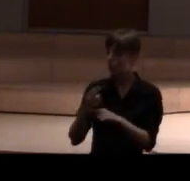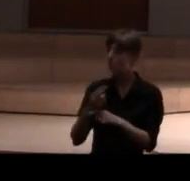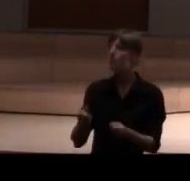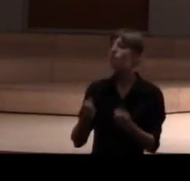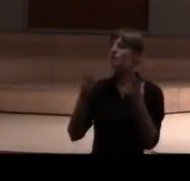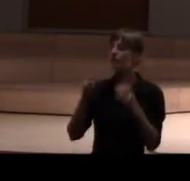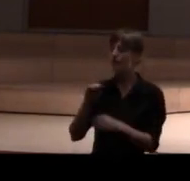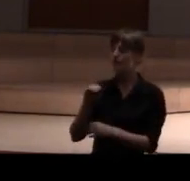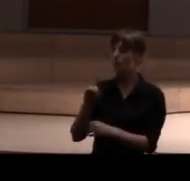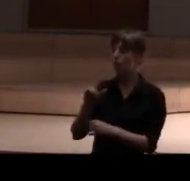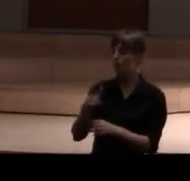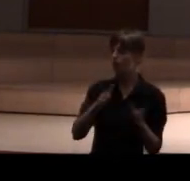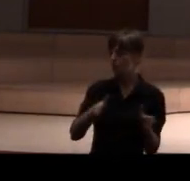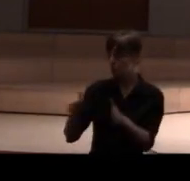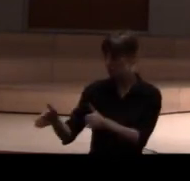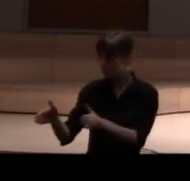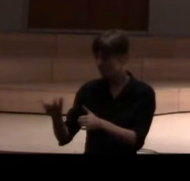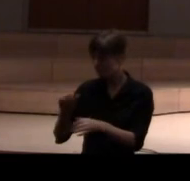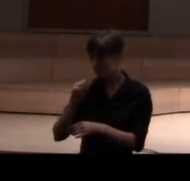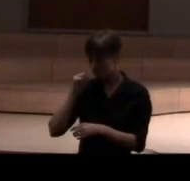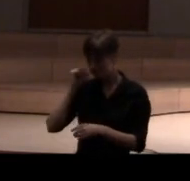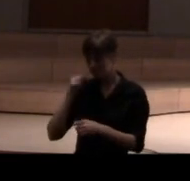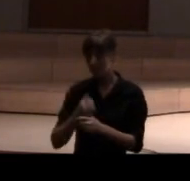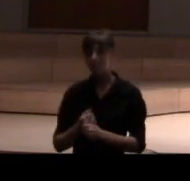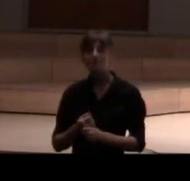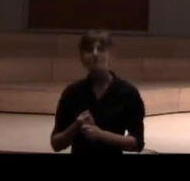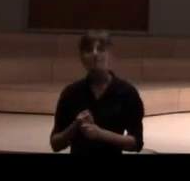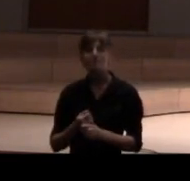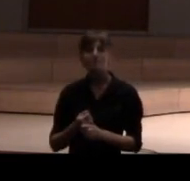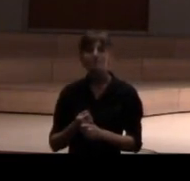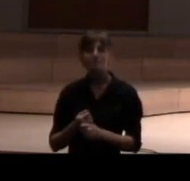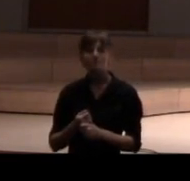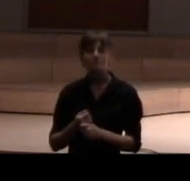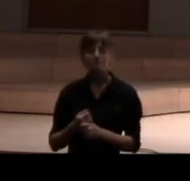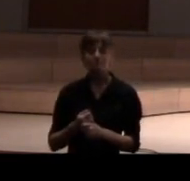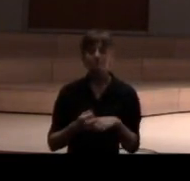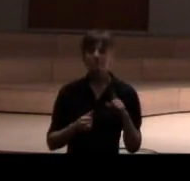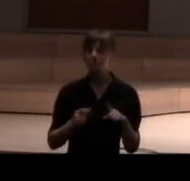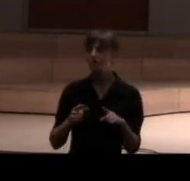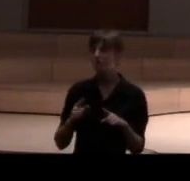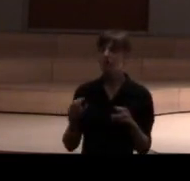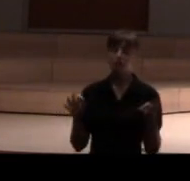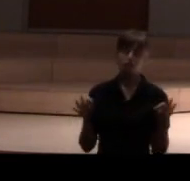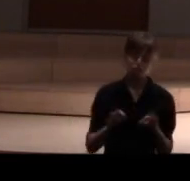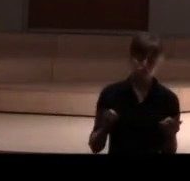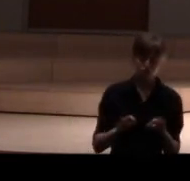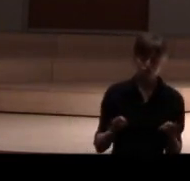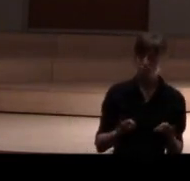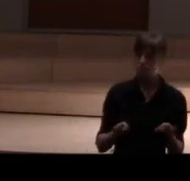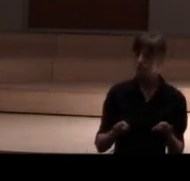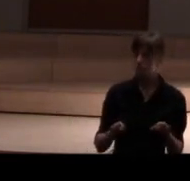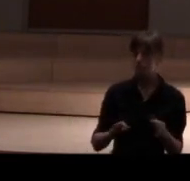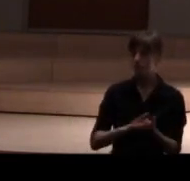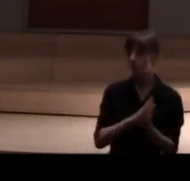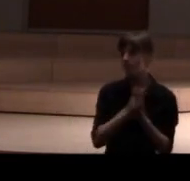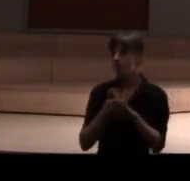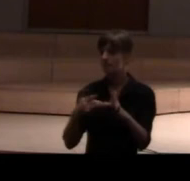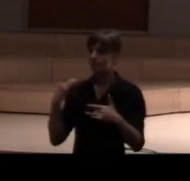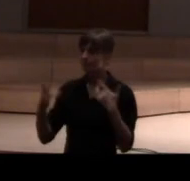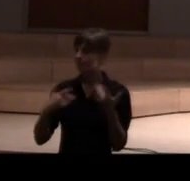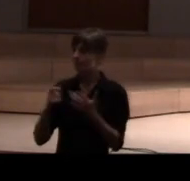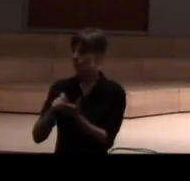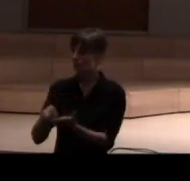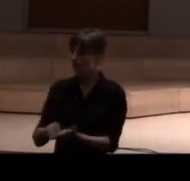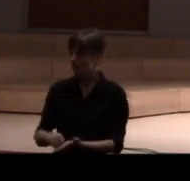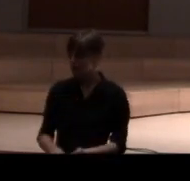storytelling. While teaching students to turn the mundane into the intriguing through their writing is an essential and wonderful skill, I feel that giving